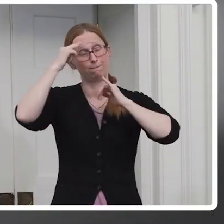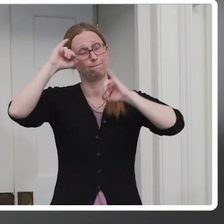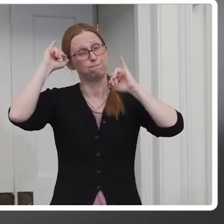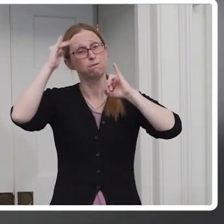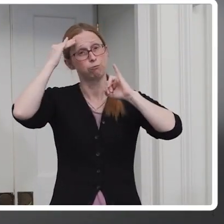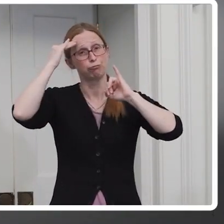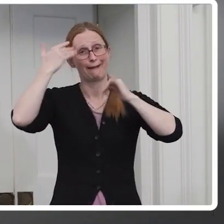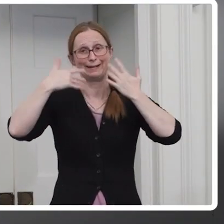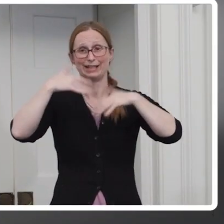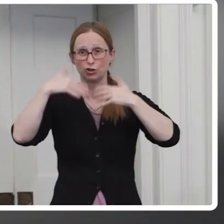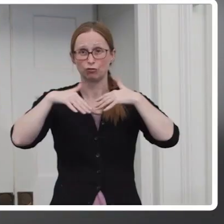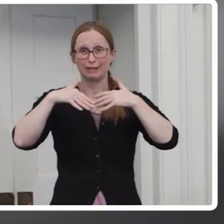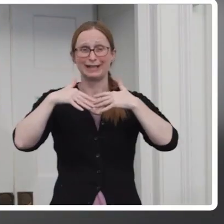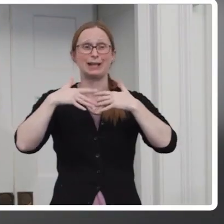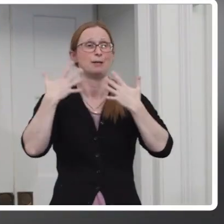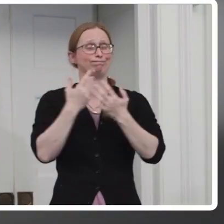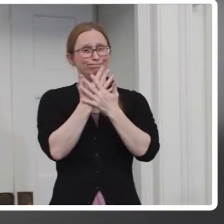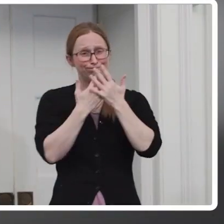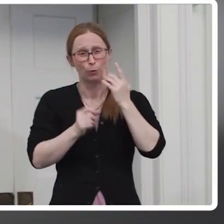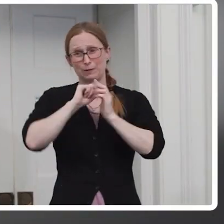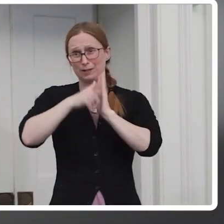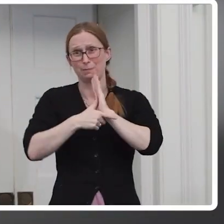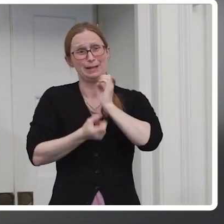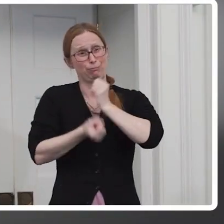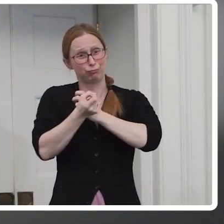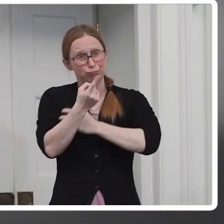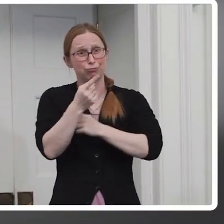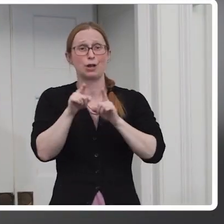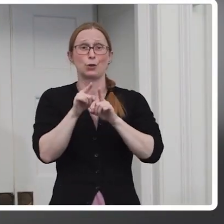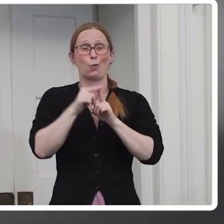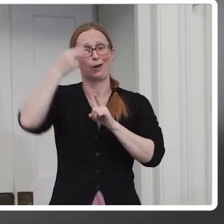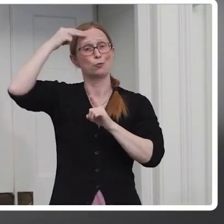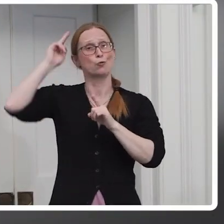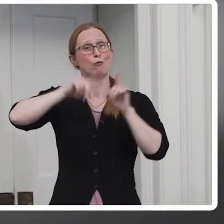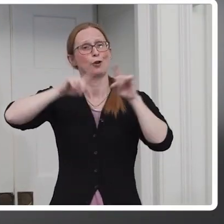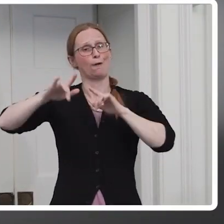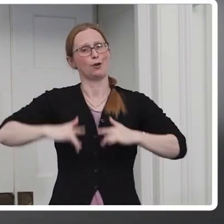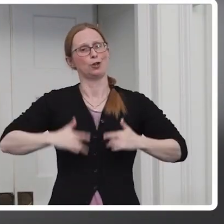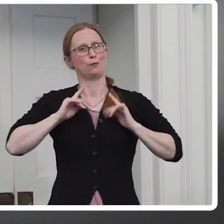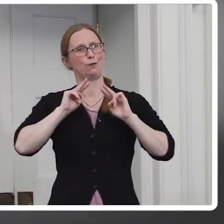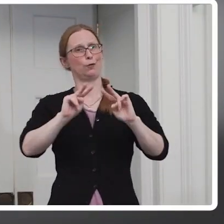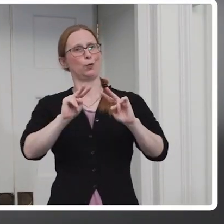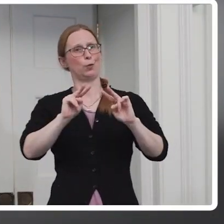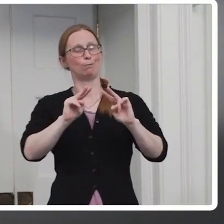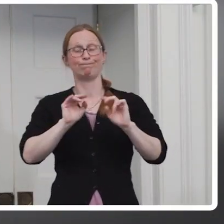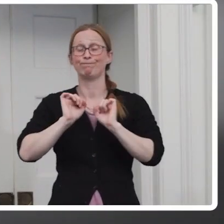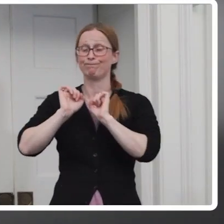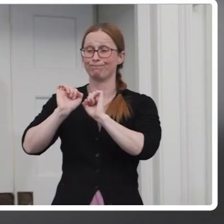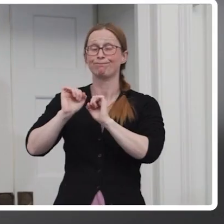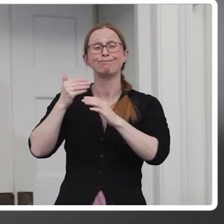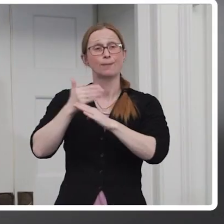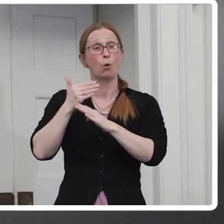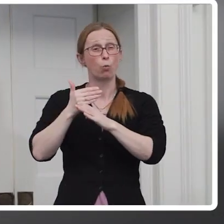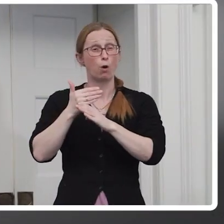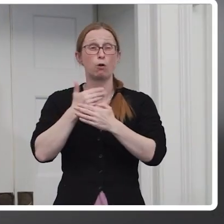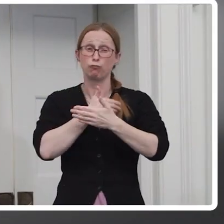in a severe brain injury, leaving her with interrelating disabilities and a neurodivergent view of the world.